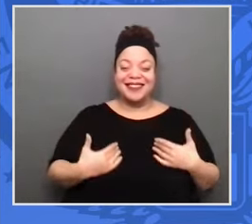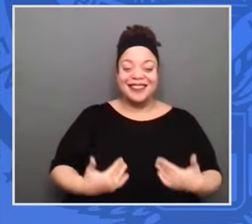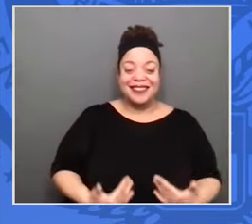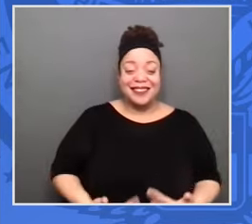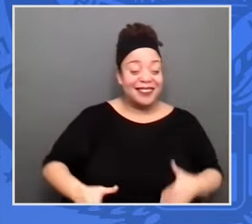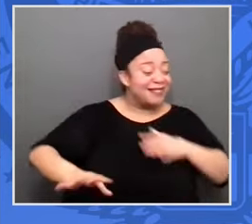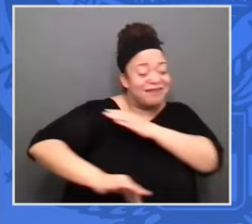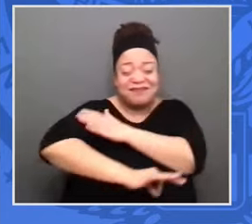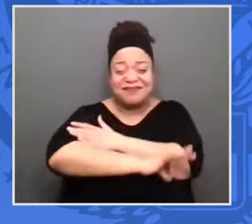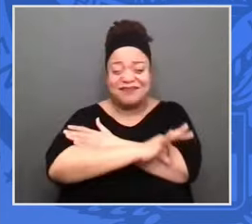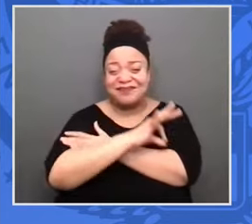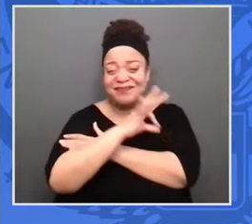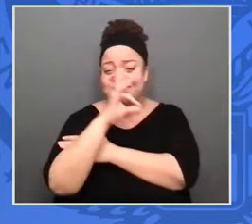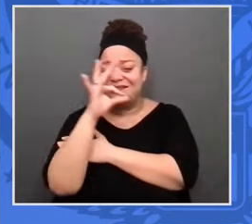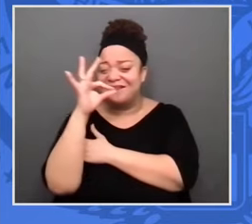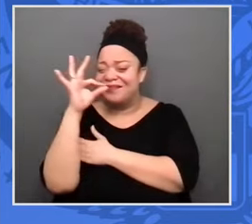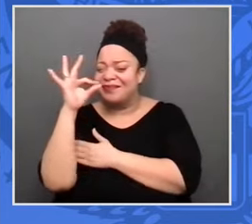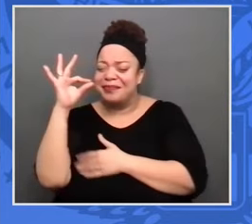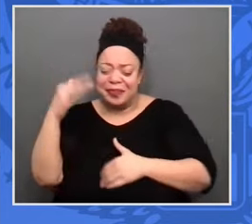a new life for me.